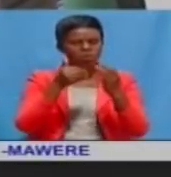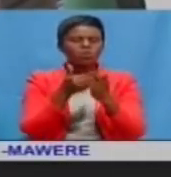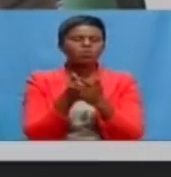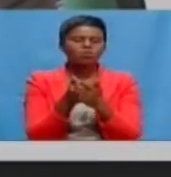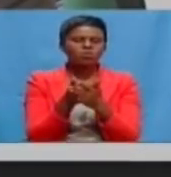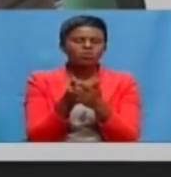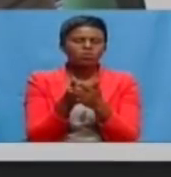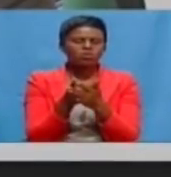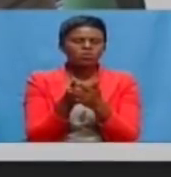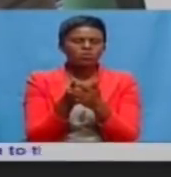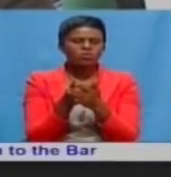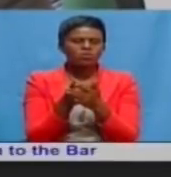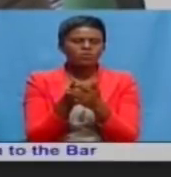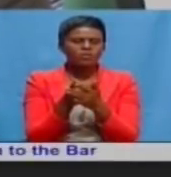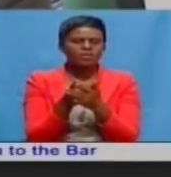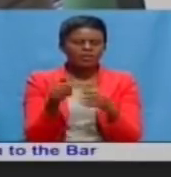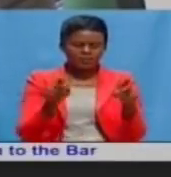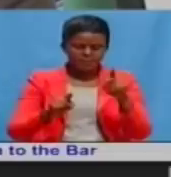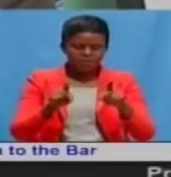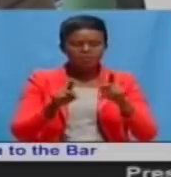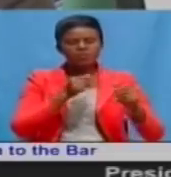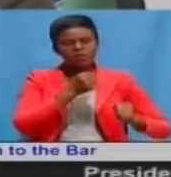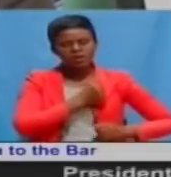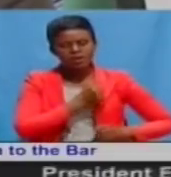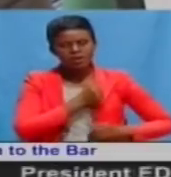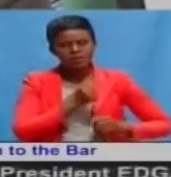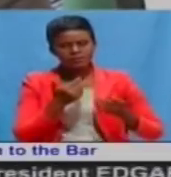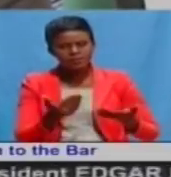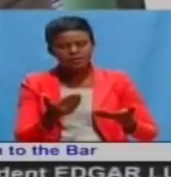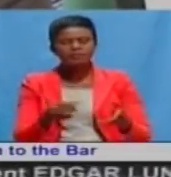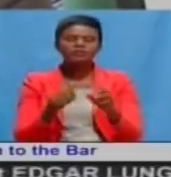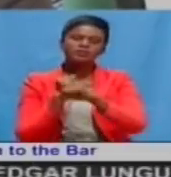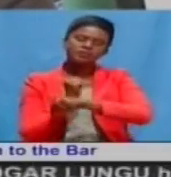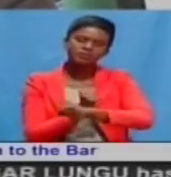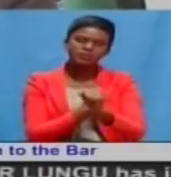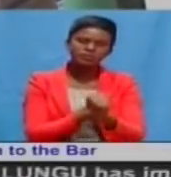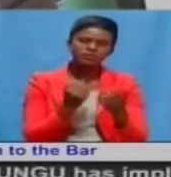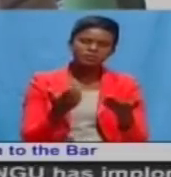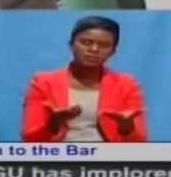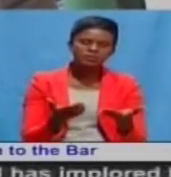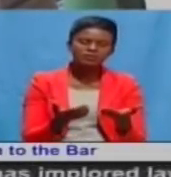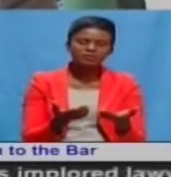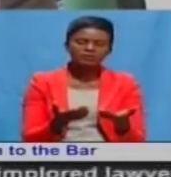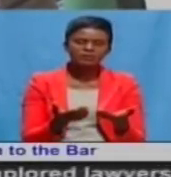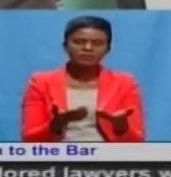and people from the army and from the security, defense forces,